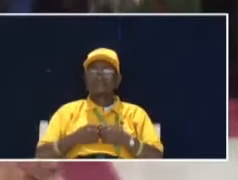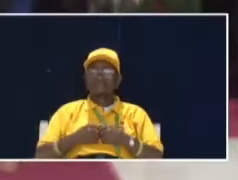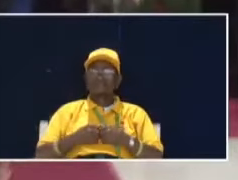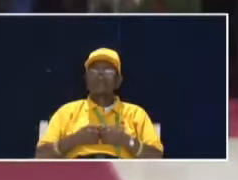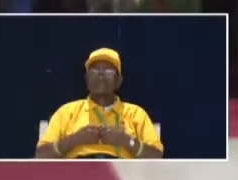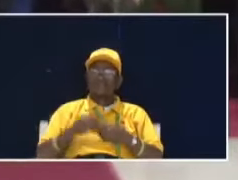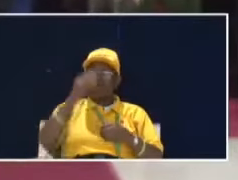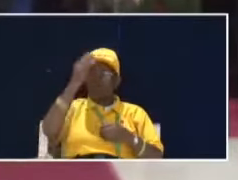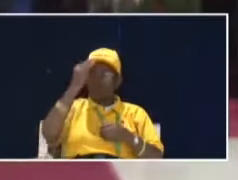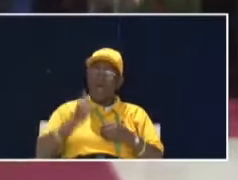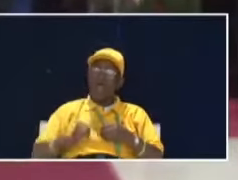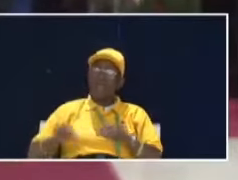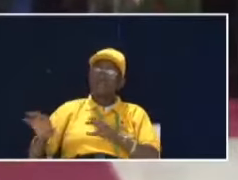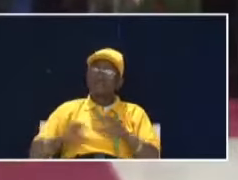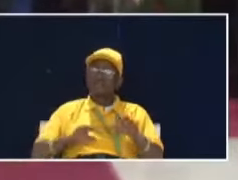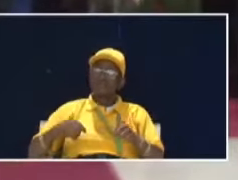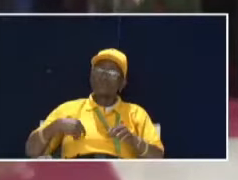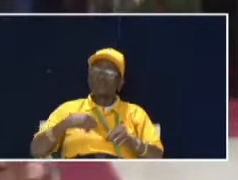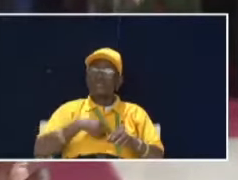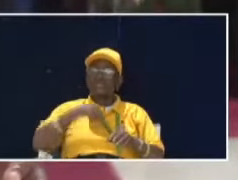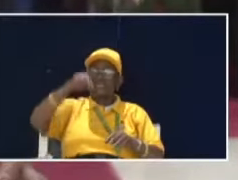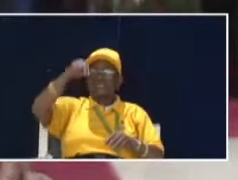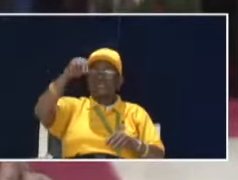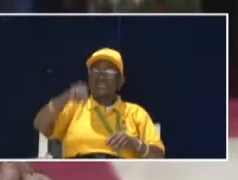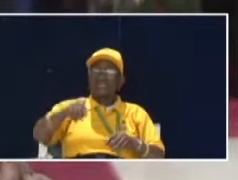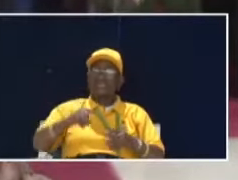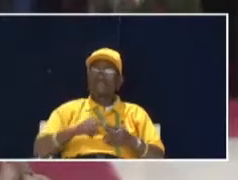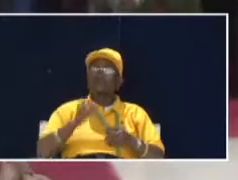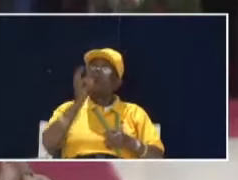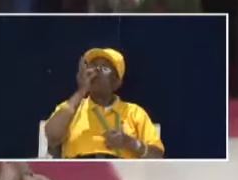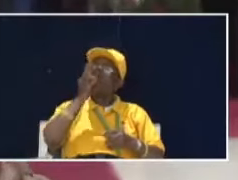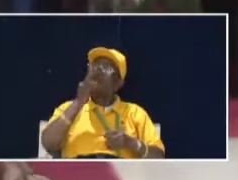Why do we need to fast?